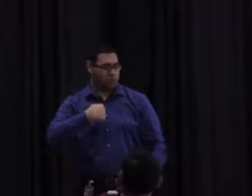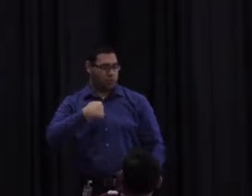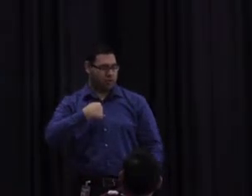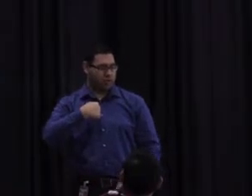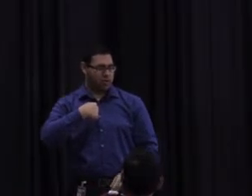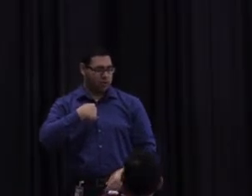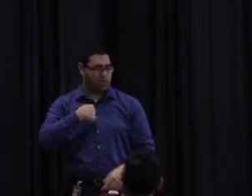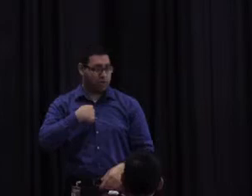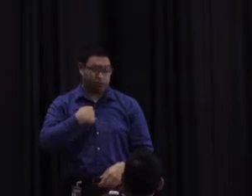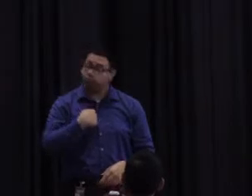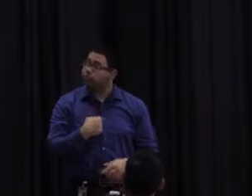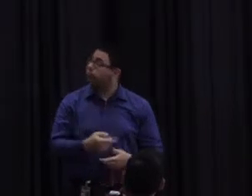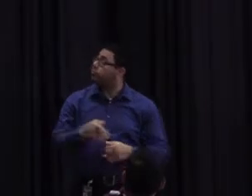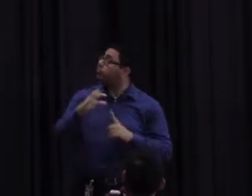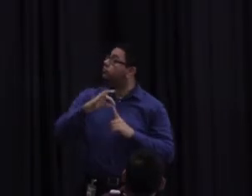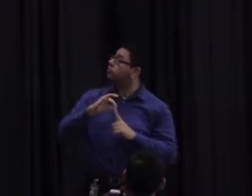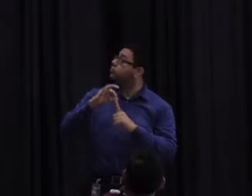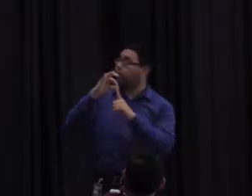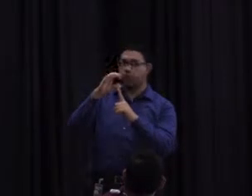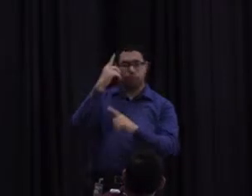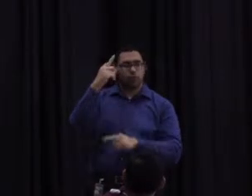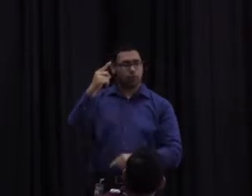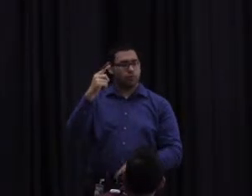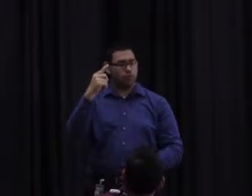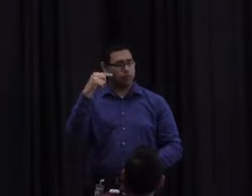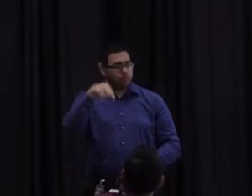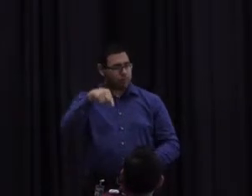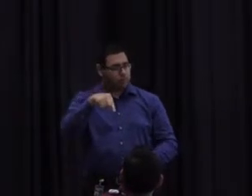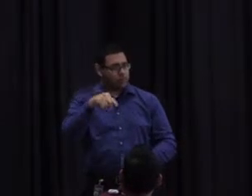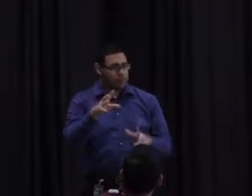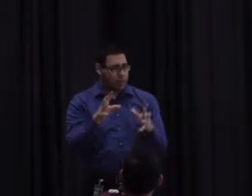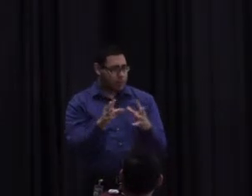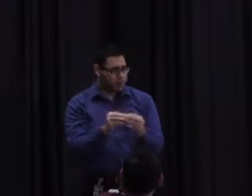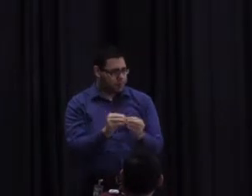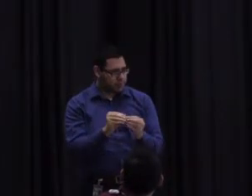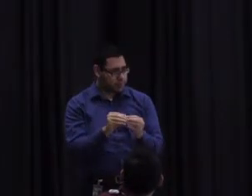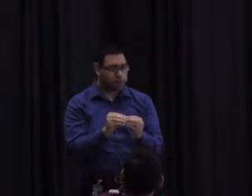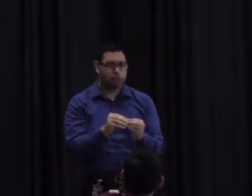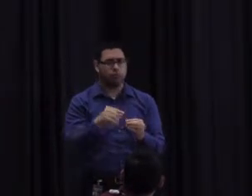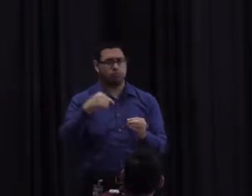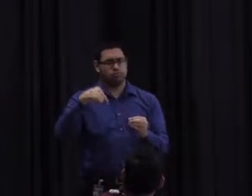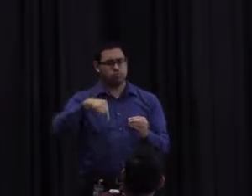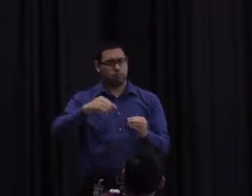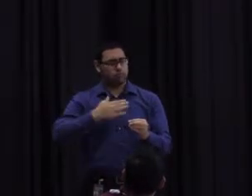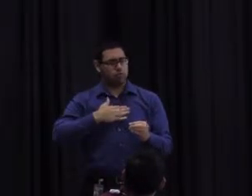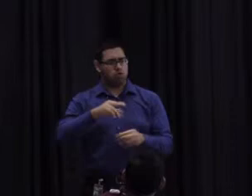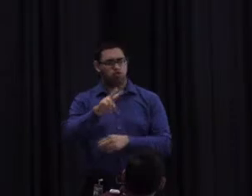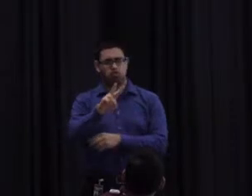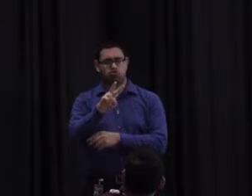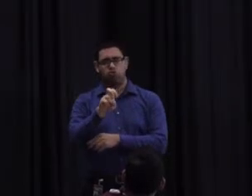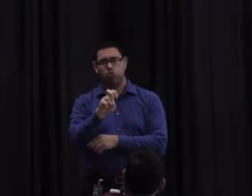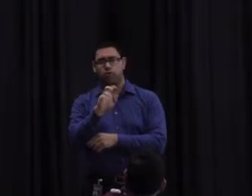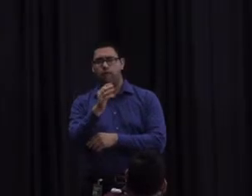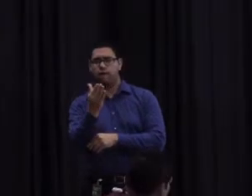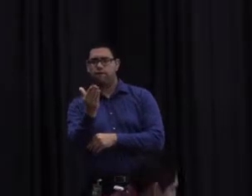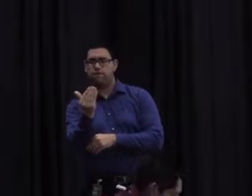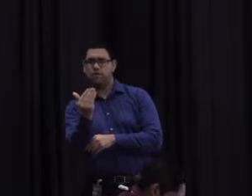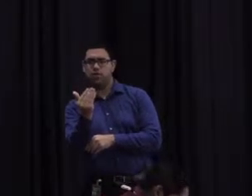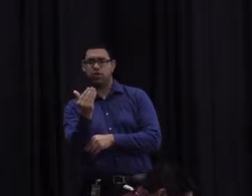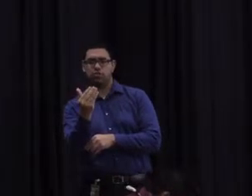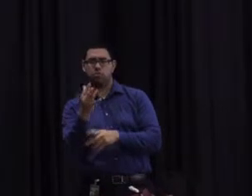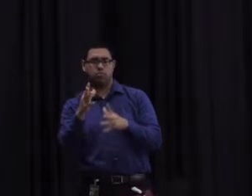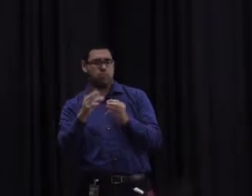that are unique to this conference. This is my 215th